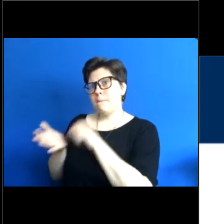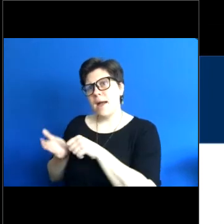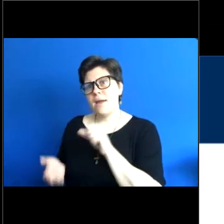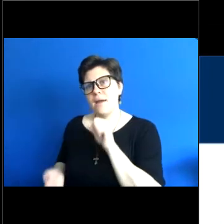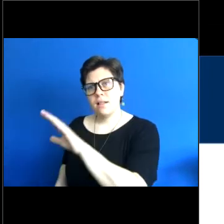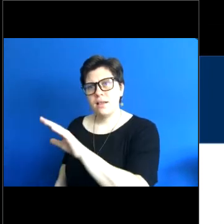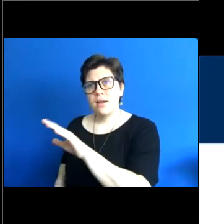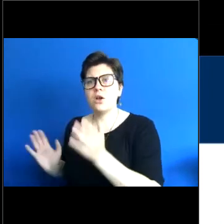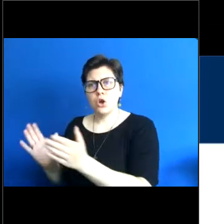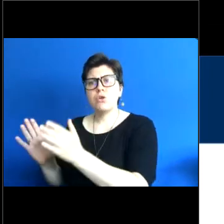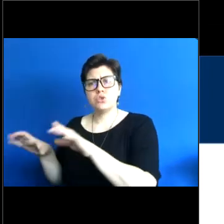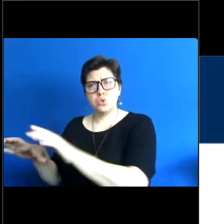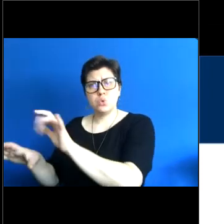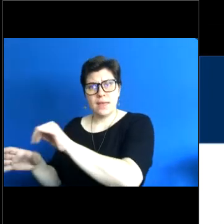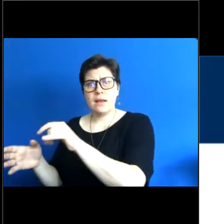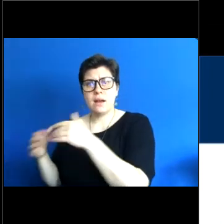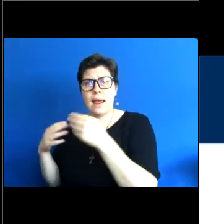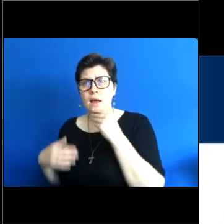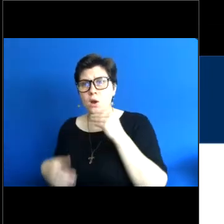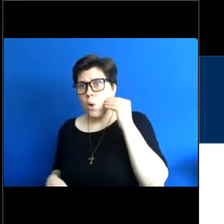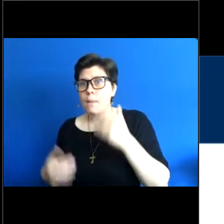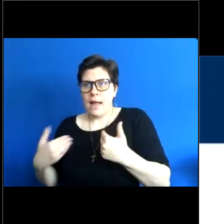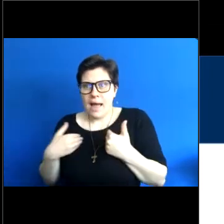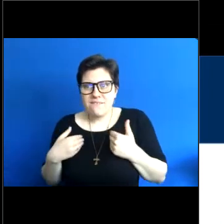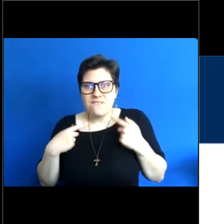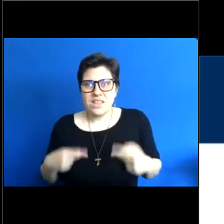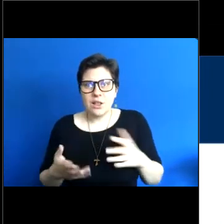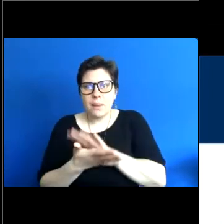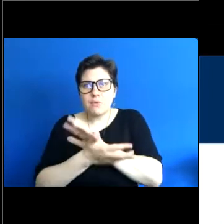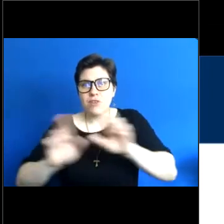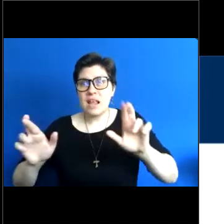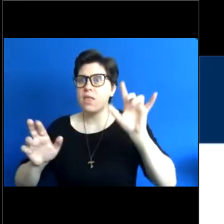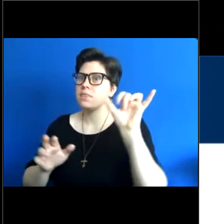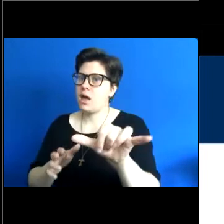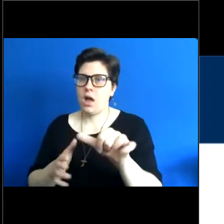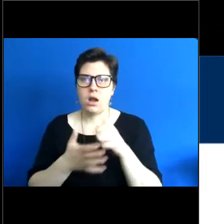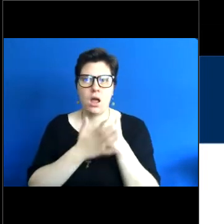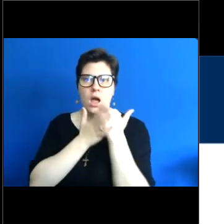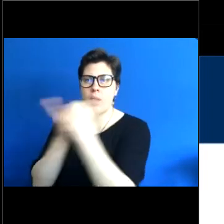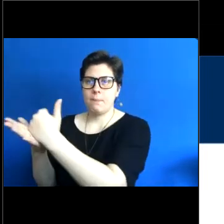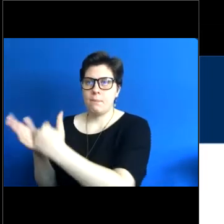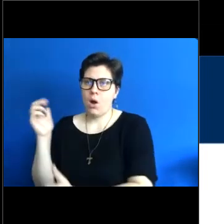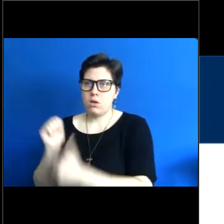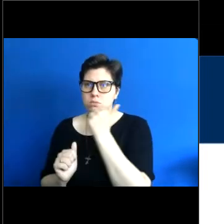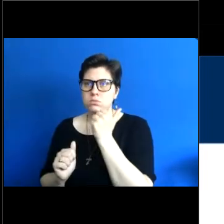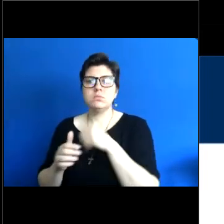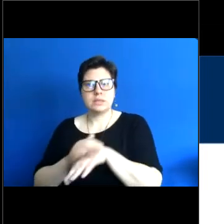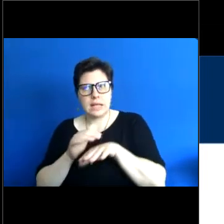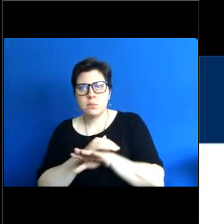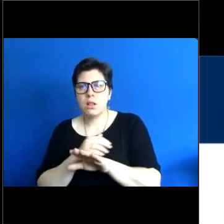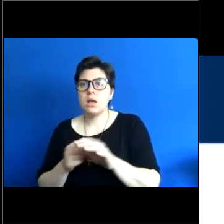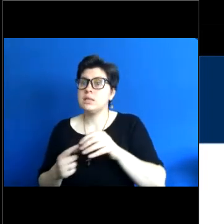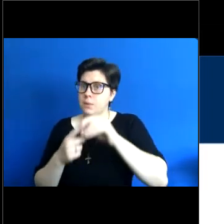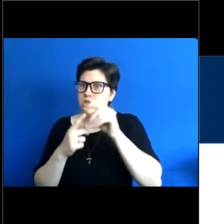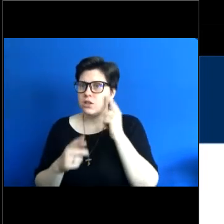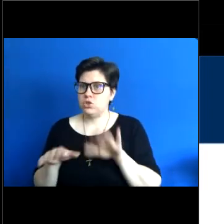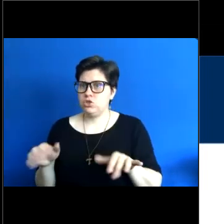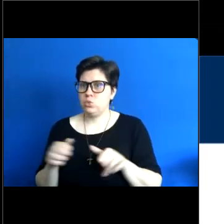at home with the physical papers in hand, those are so much more accessible, especially for our children with special needs. And